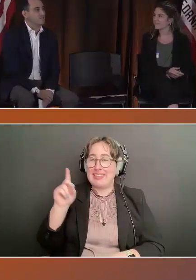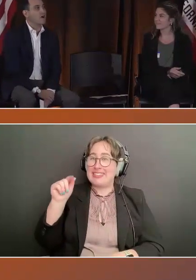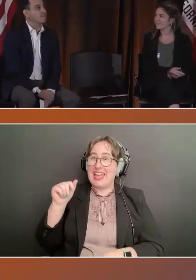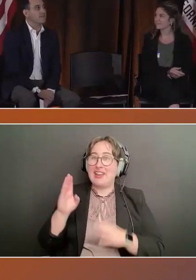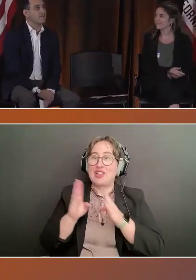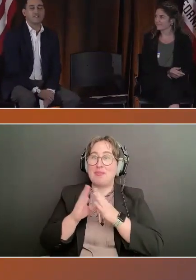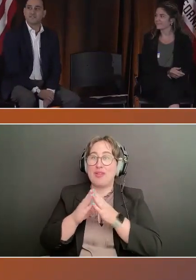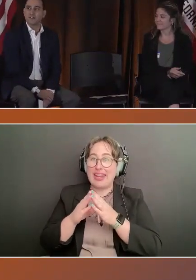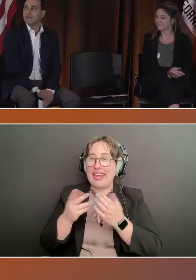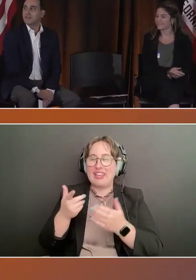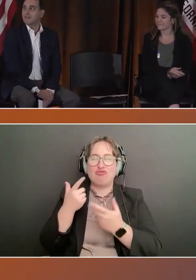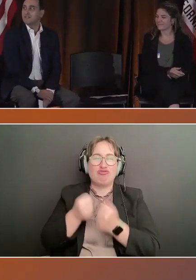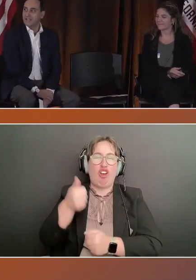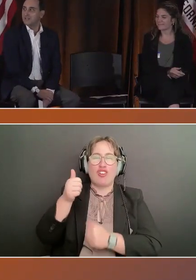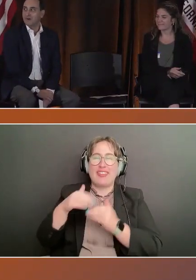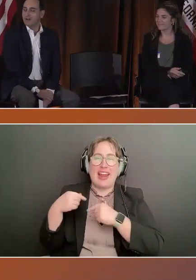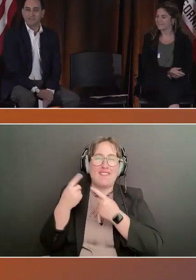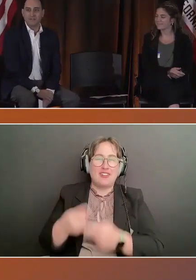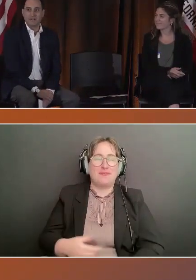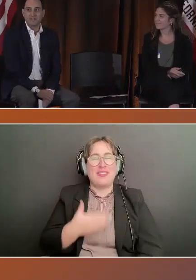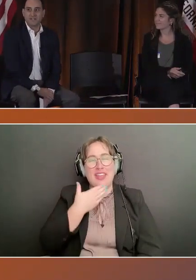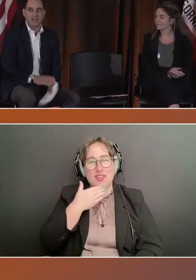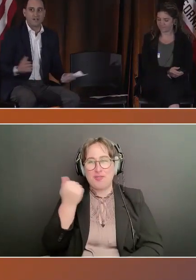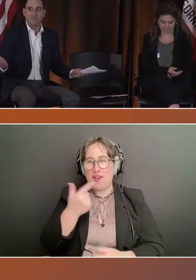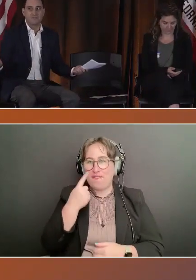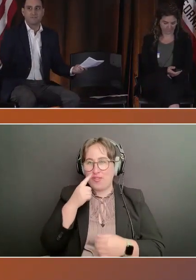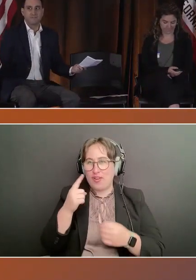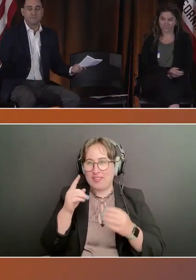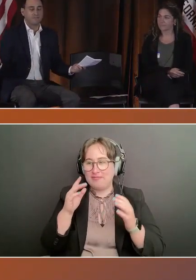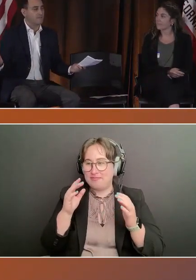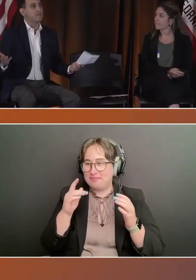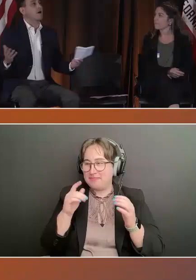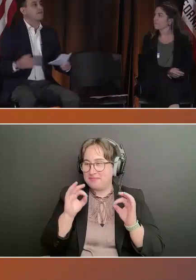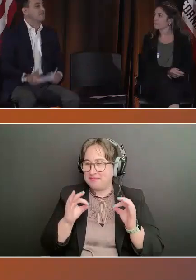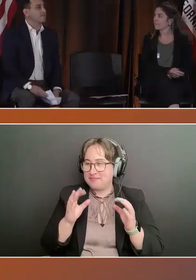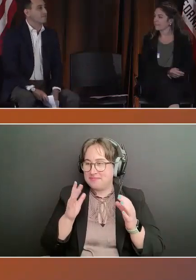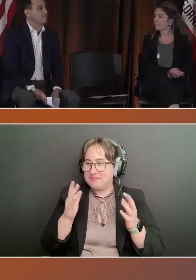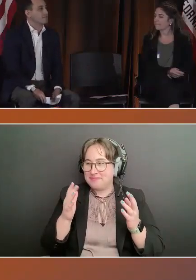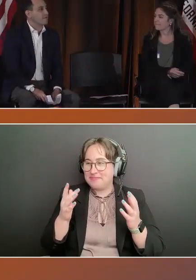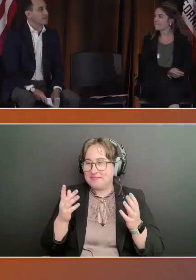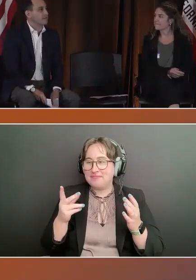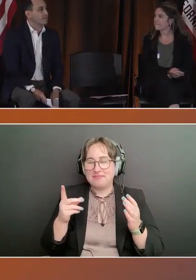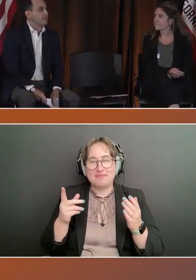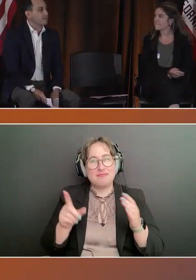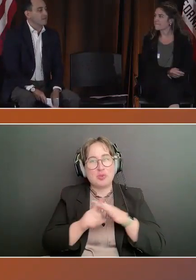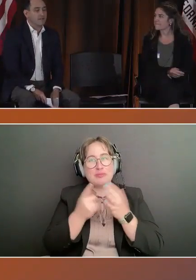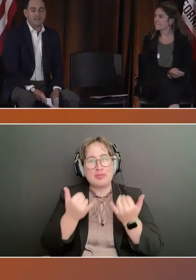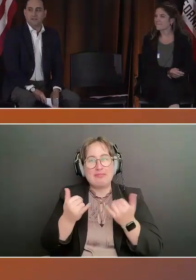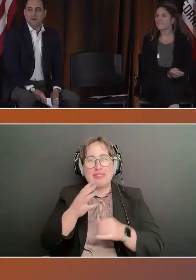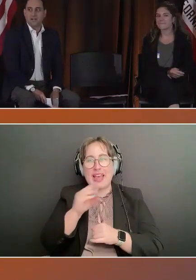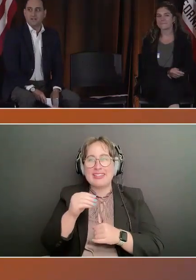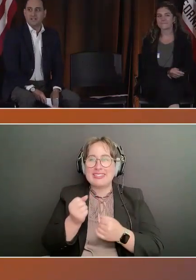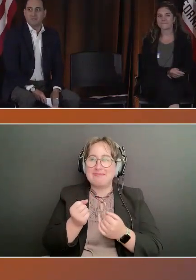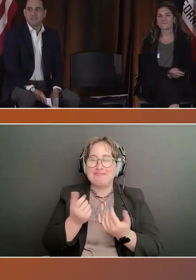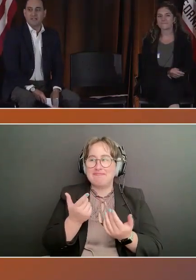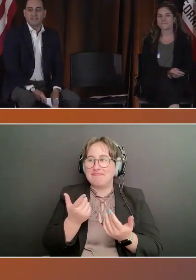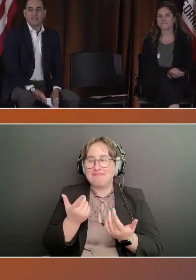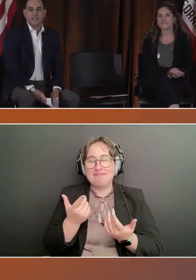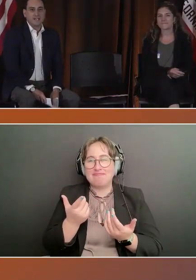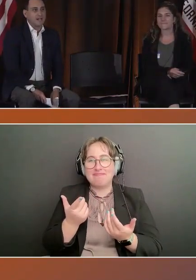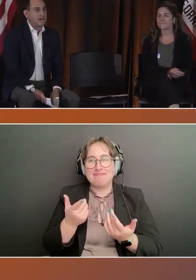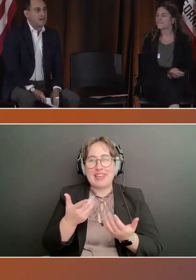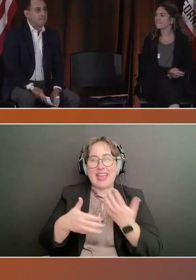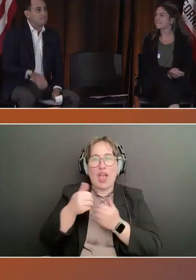is stronger than ever. So thank you all so much for being a part of this and for spending your time with